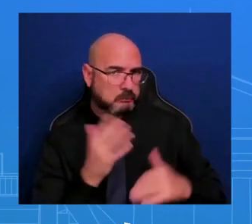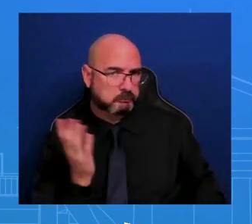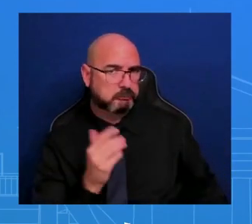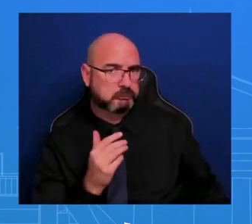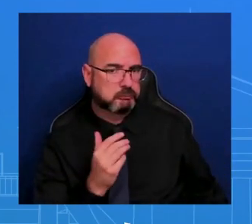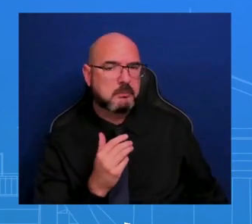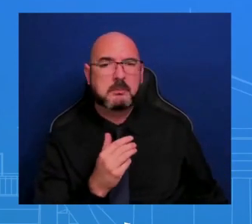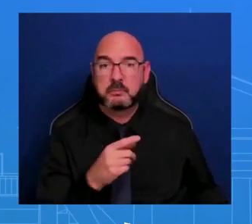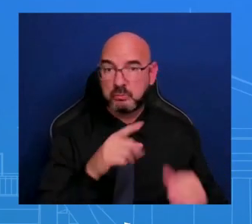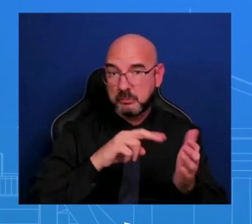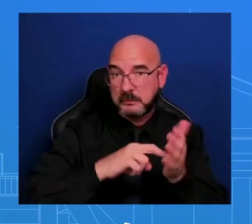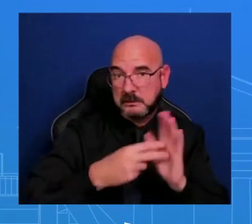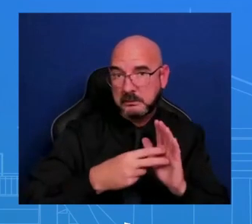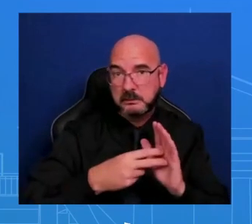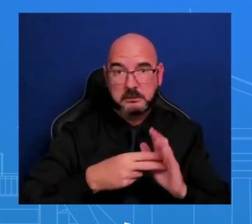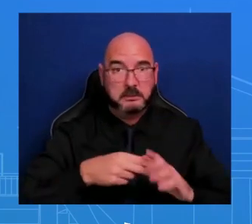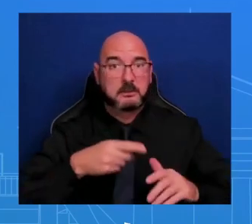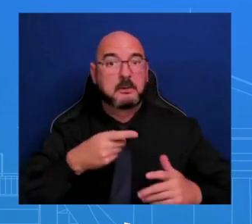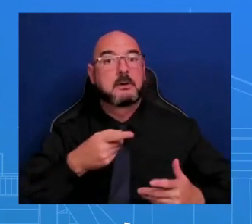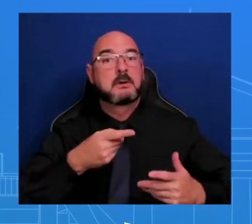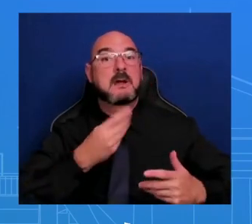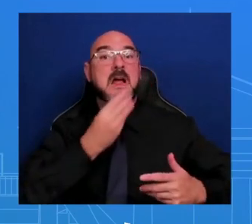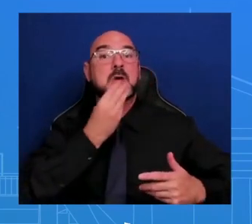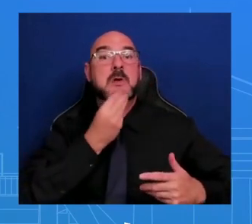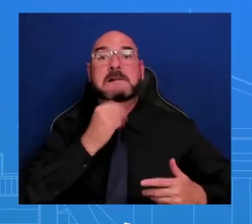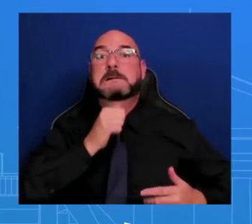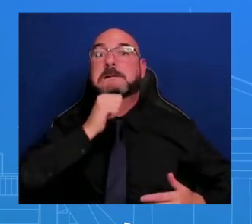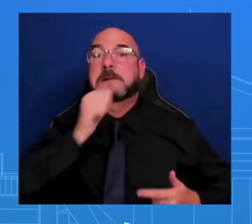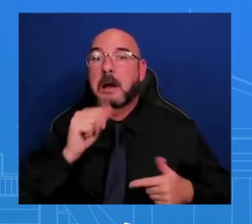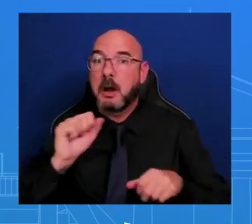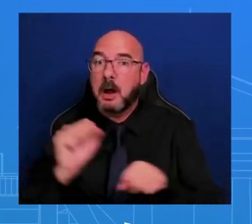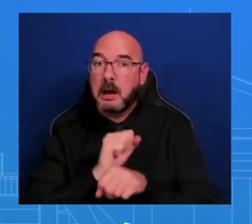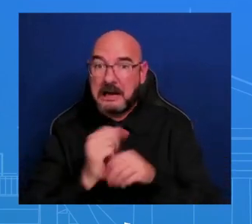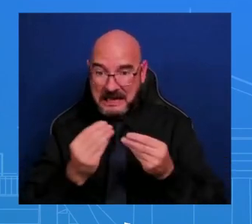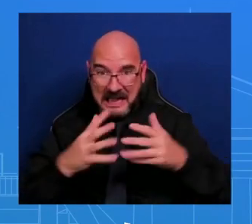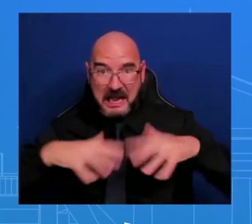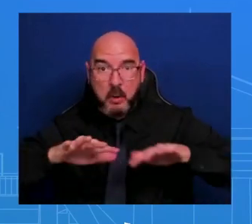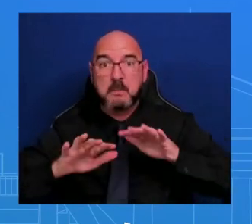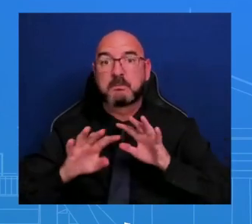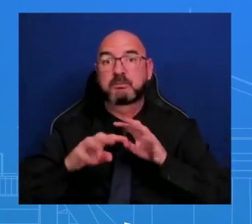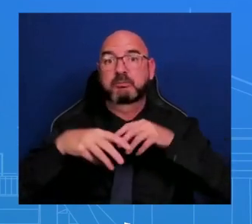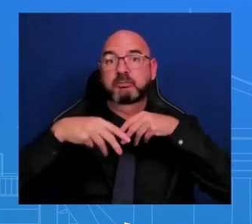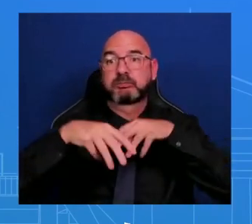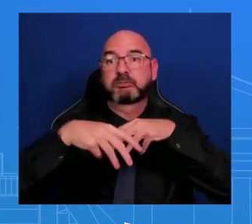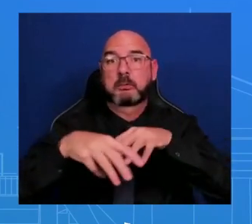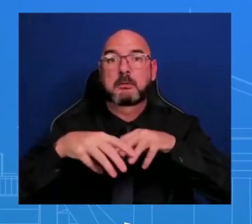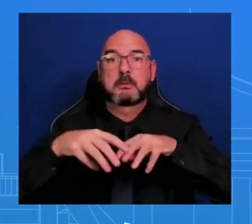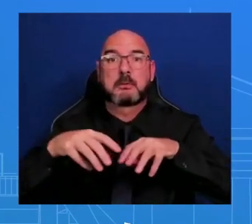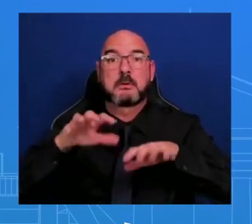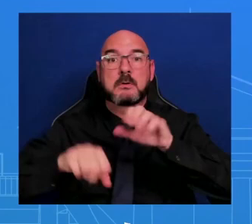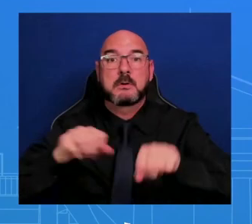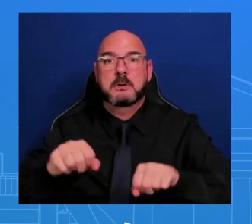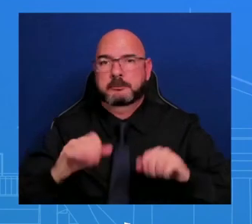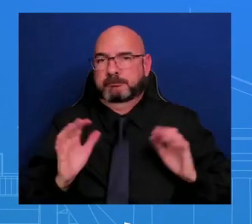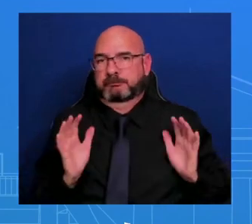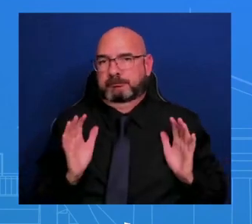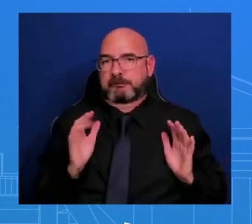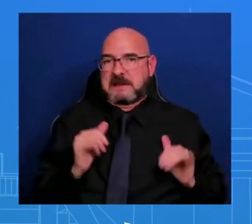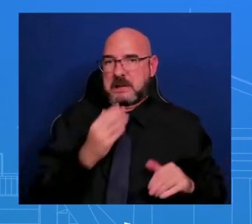Forces. They get to make the decisions about what operations they're going to conduct or not. We don't believe that a ceasefire right now